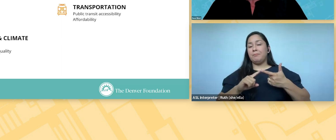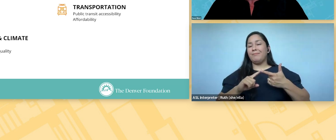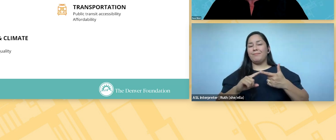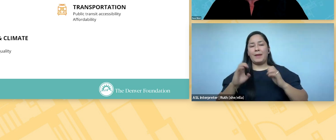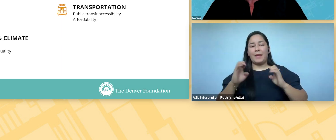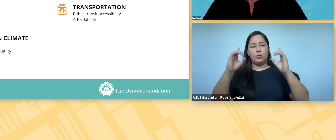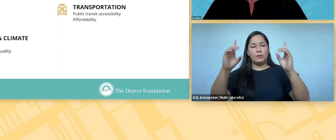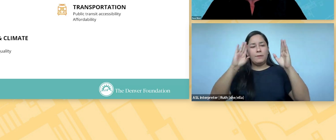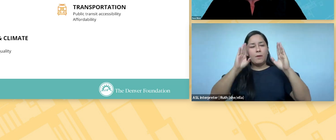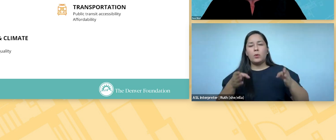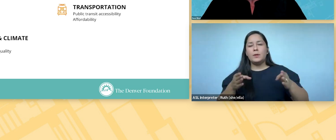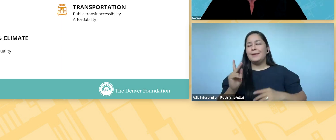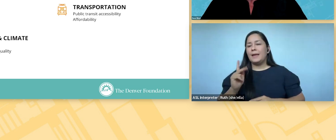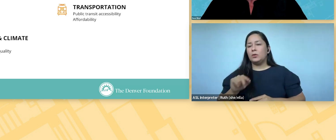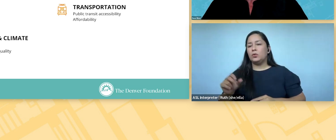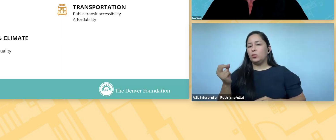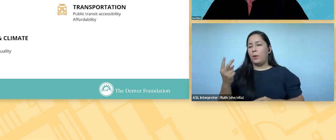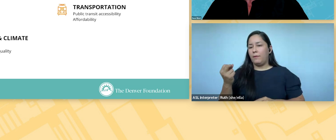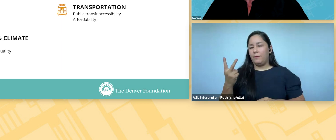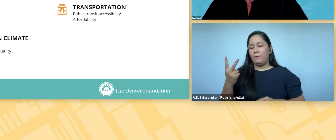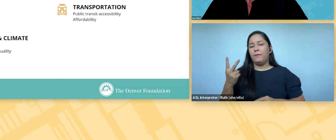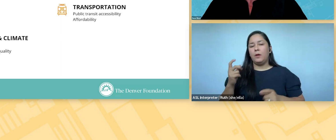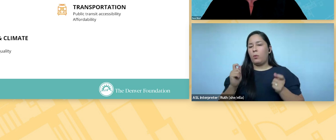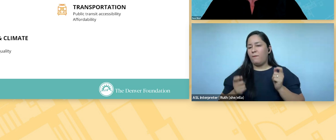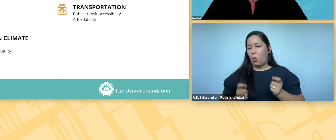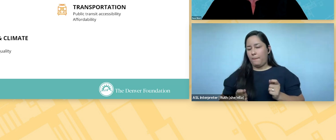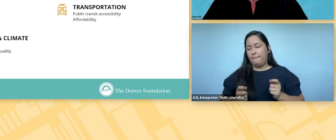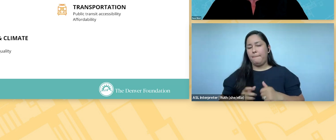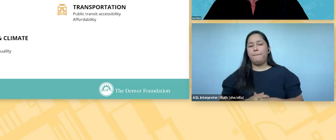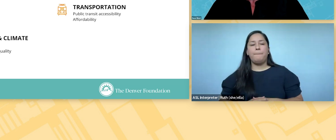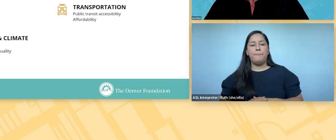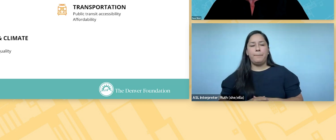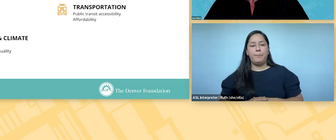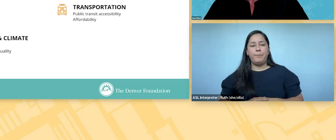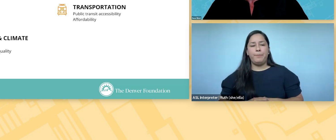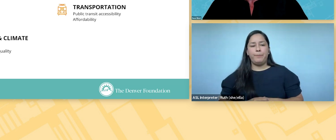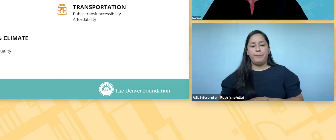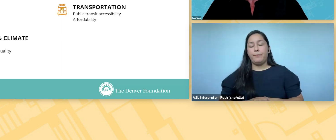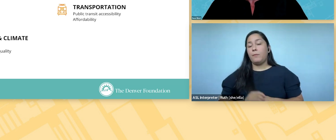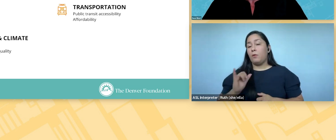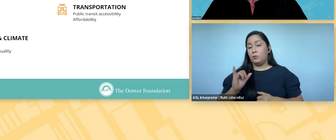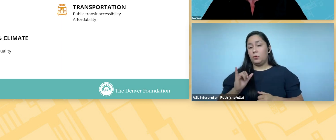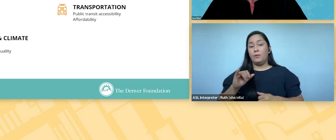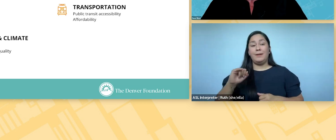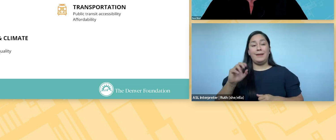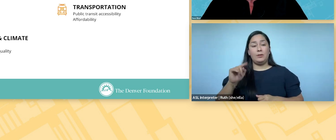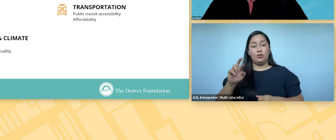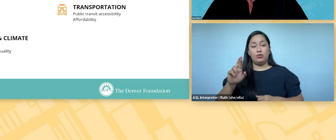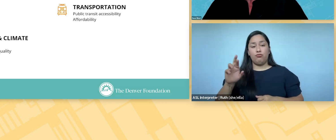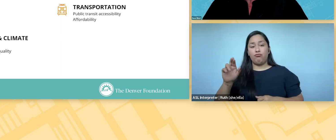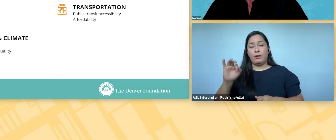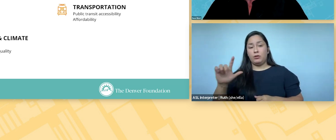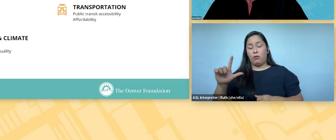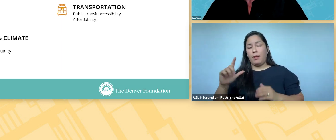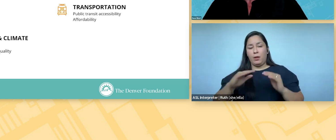K-12 public education reforms, particularly relating to racial equity, as well as school funding.